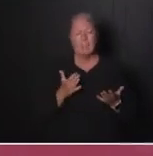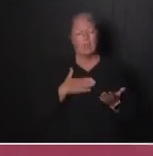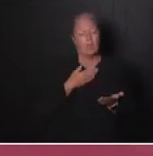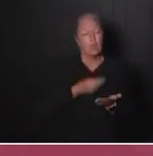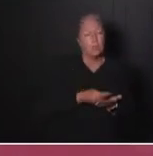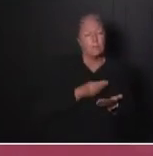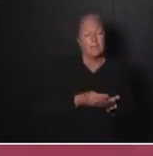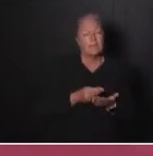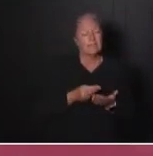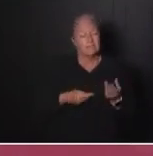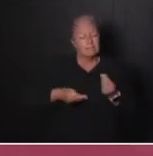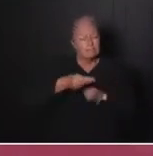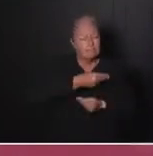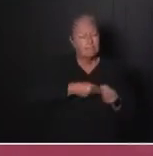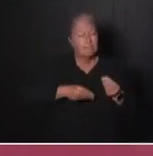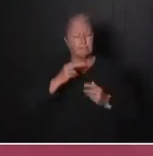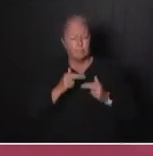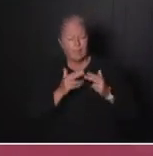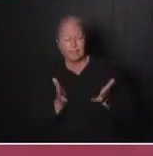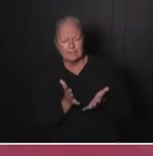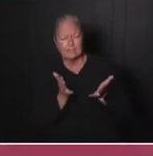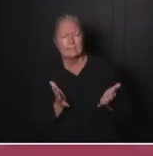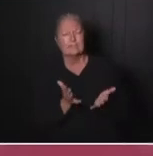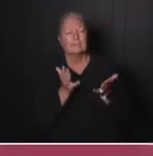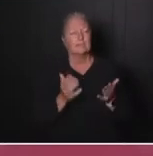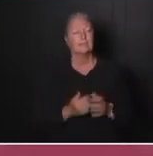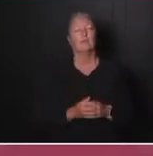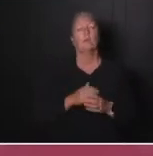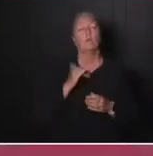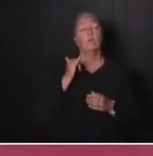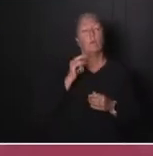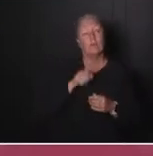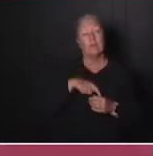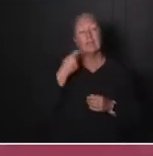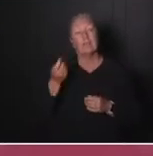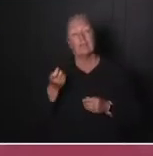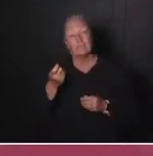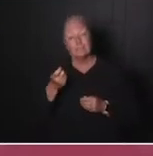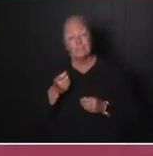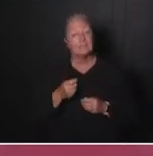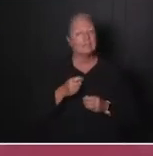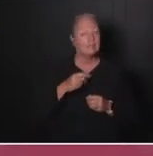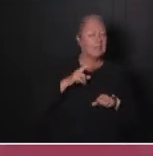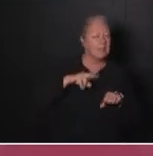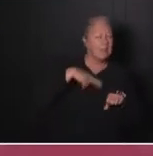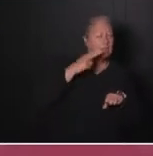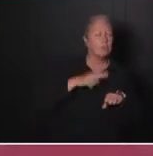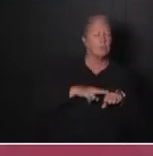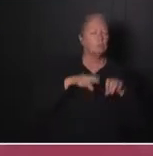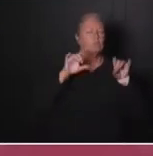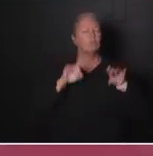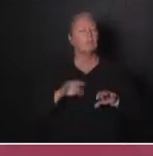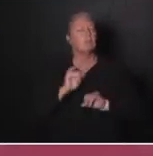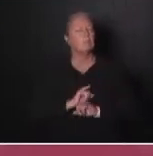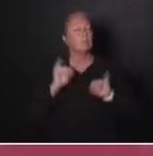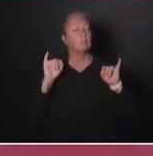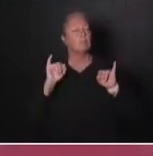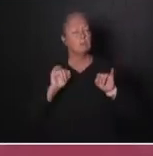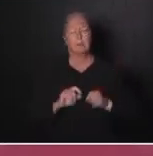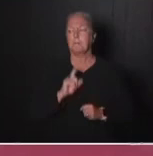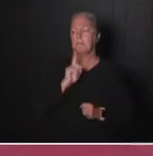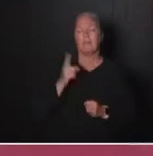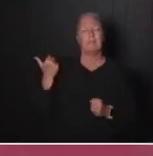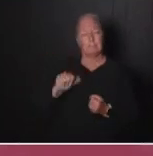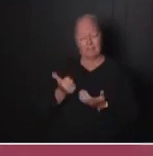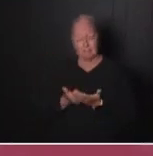more resilient, able to withstand the next national emergency. During this period, though, they've managed to